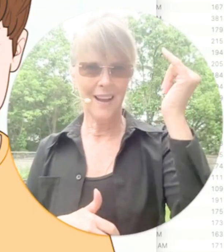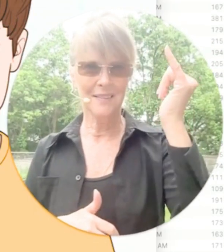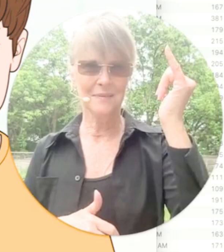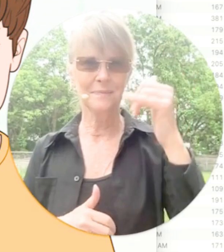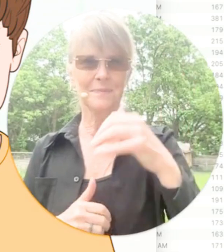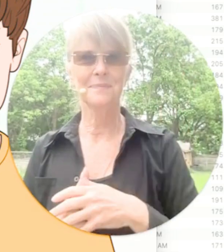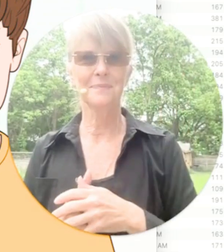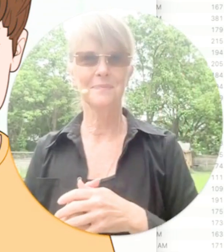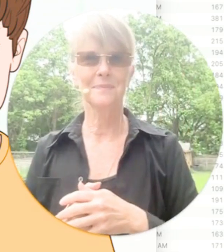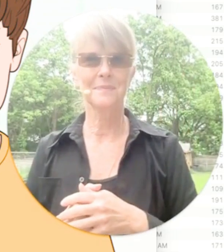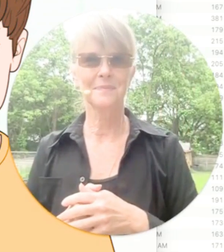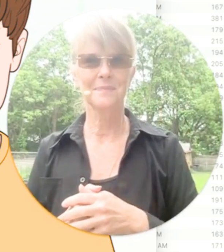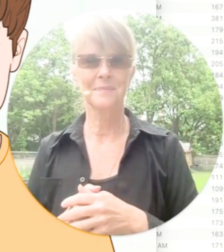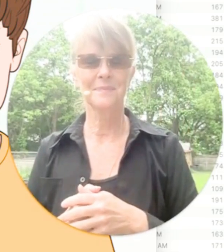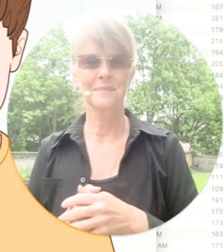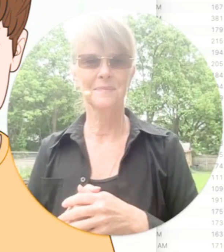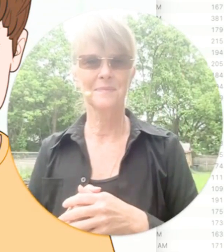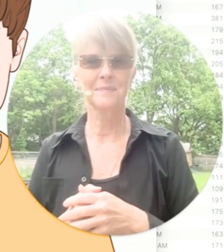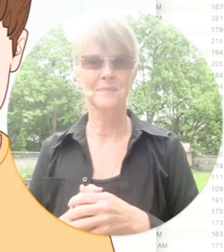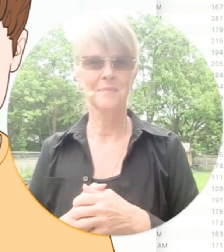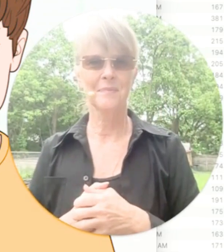Why.